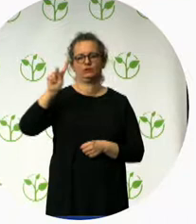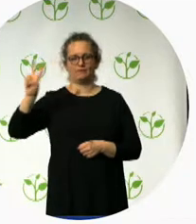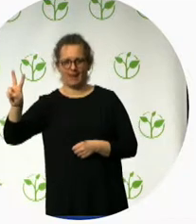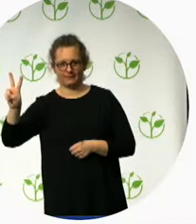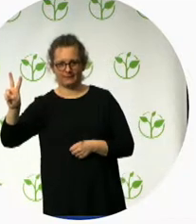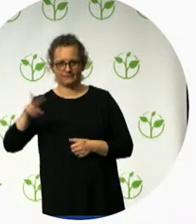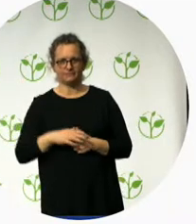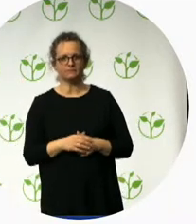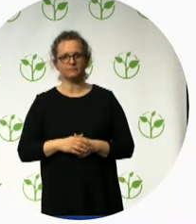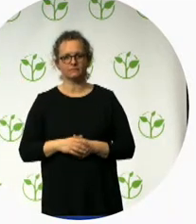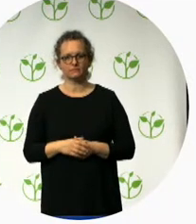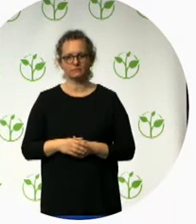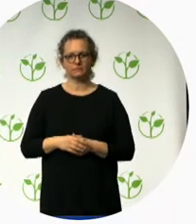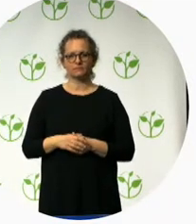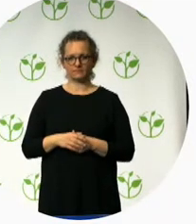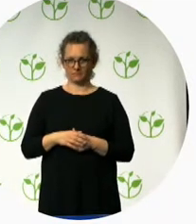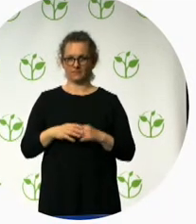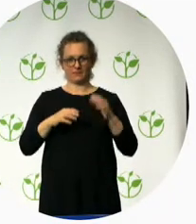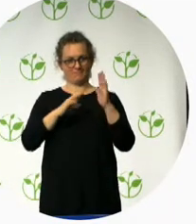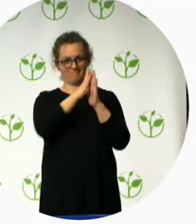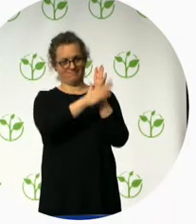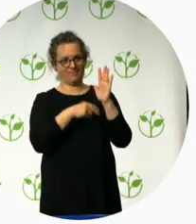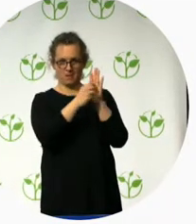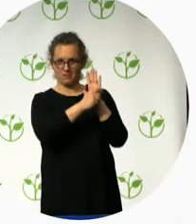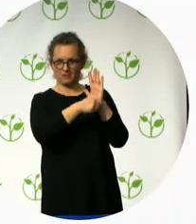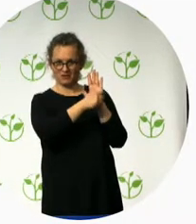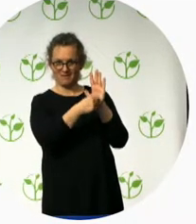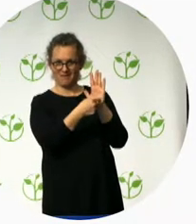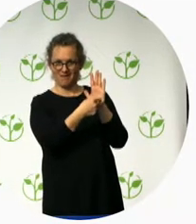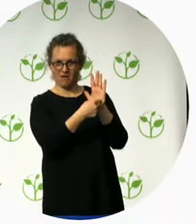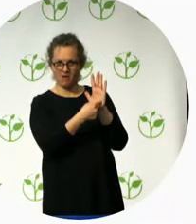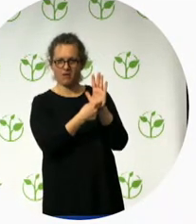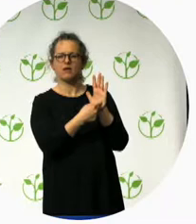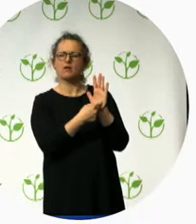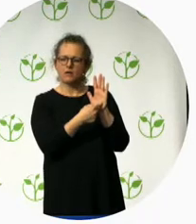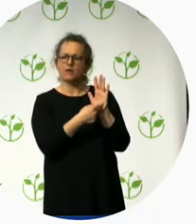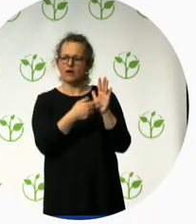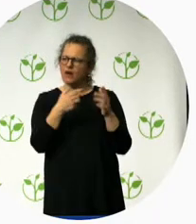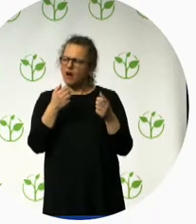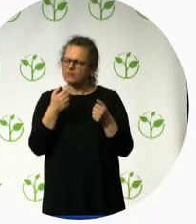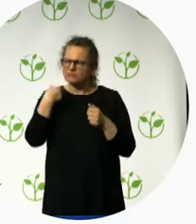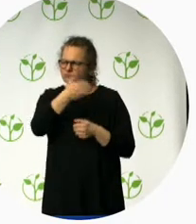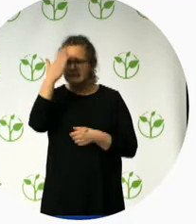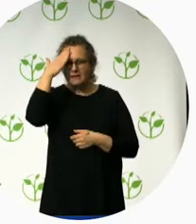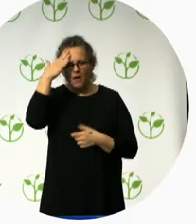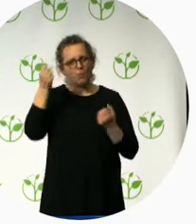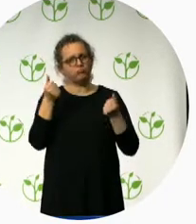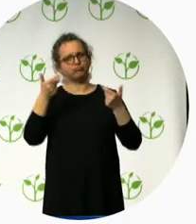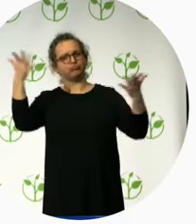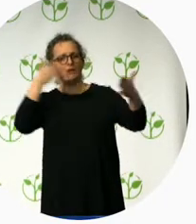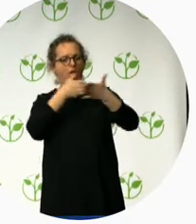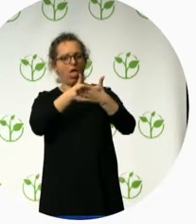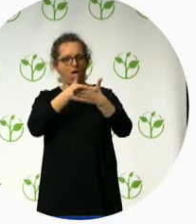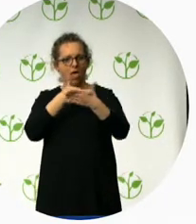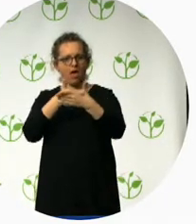cities concept focused mostly on urban areas. So we saw a lot of gaps in